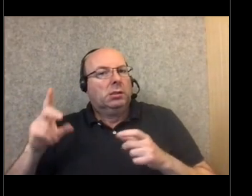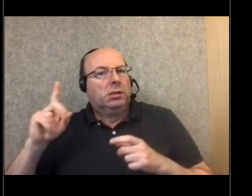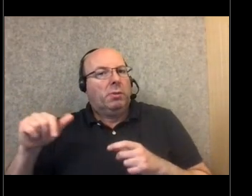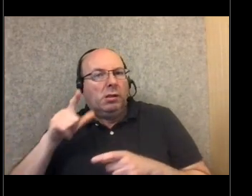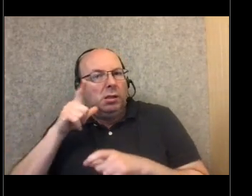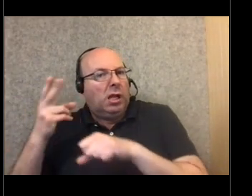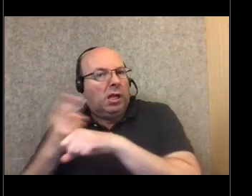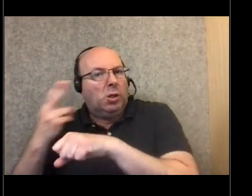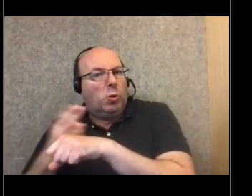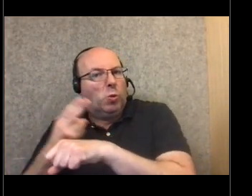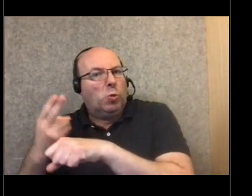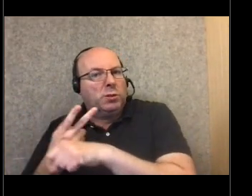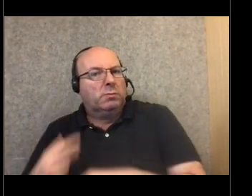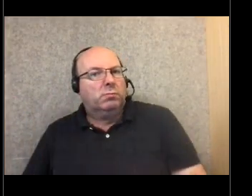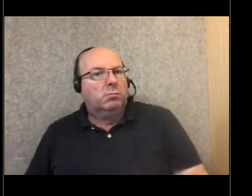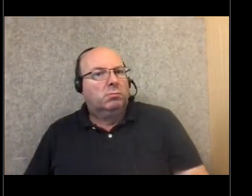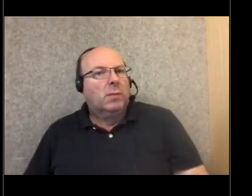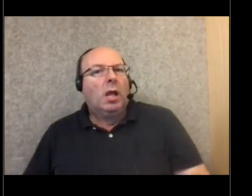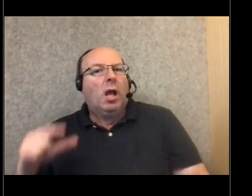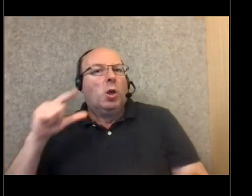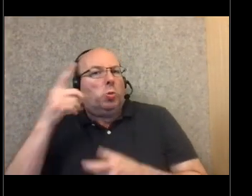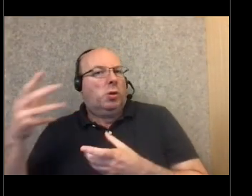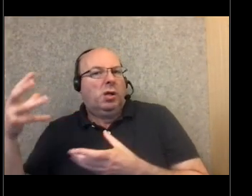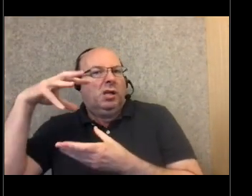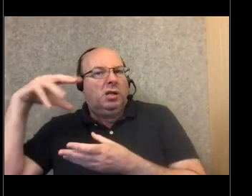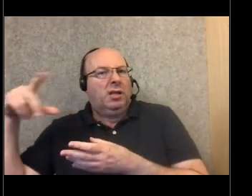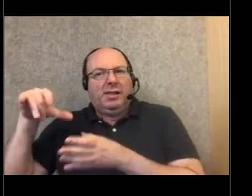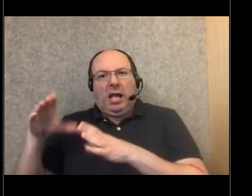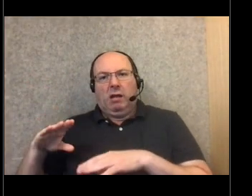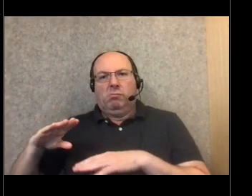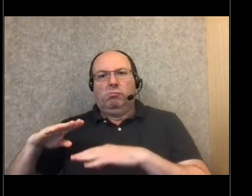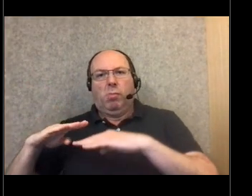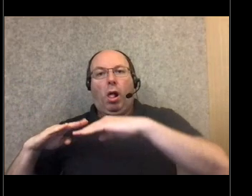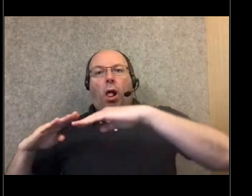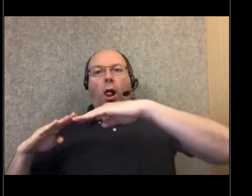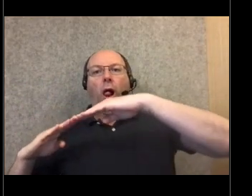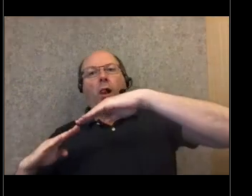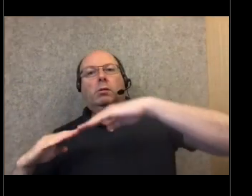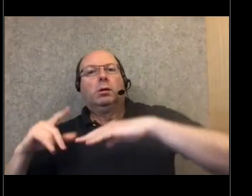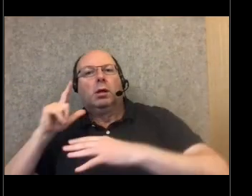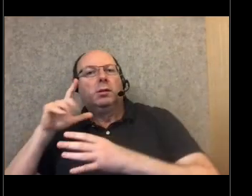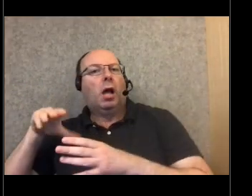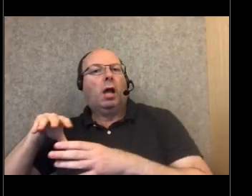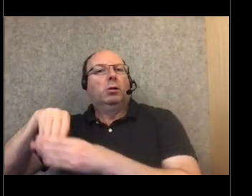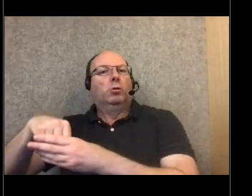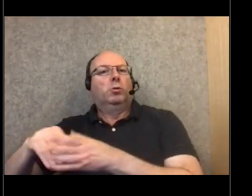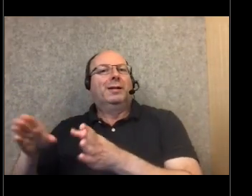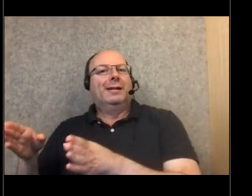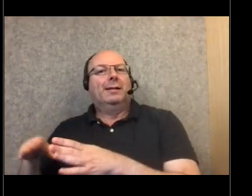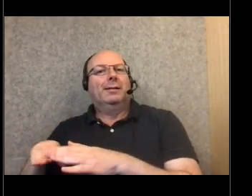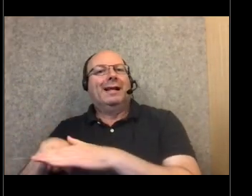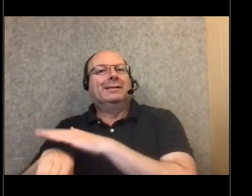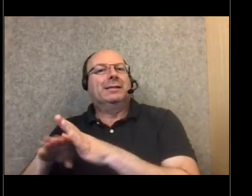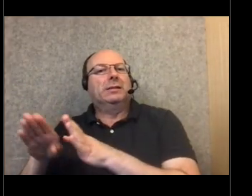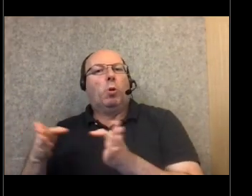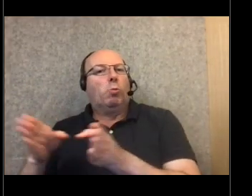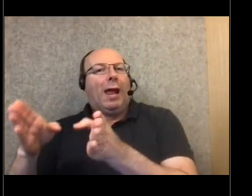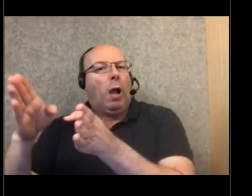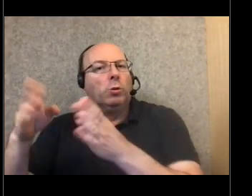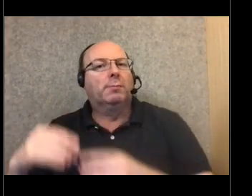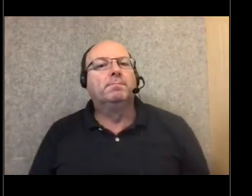disabilities and cannot be considered part of an accessible route.